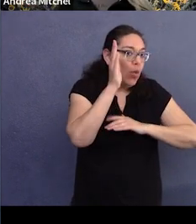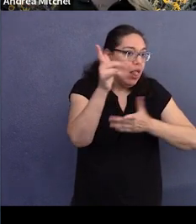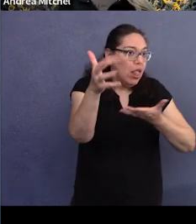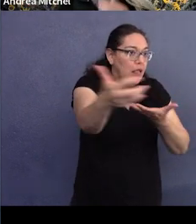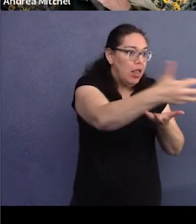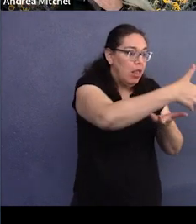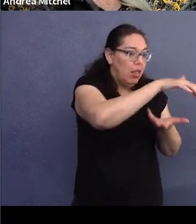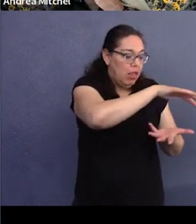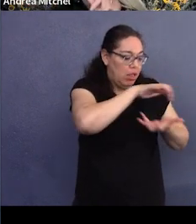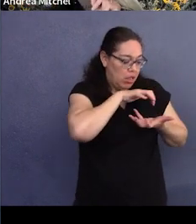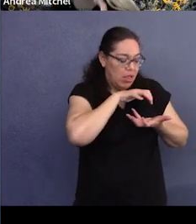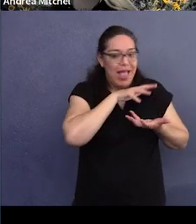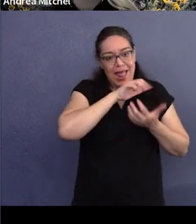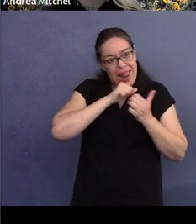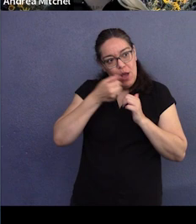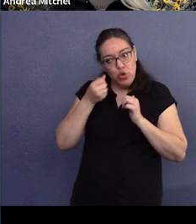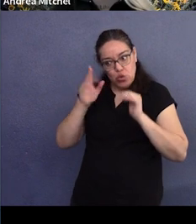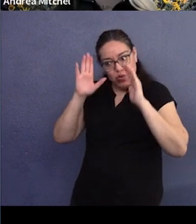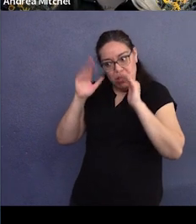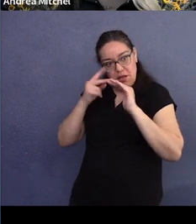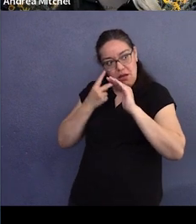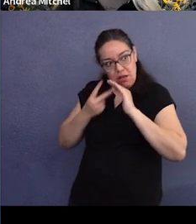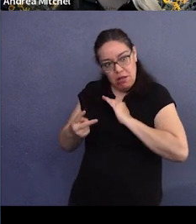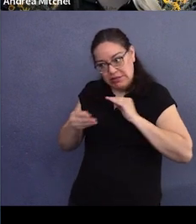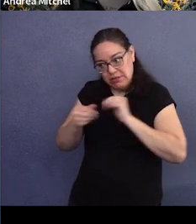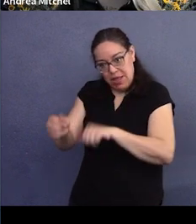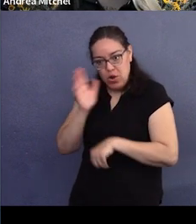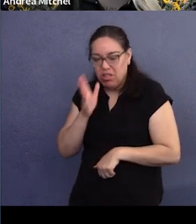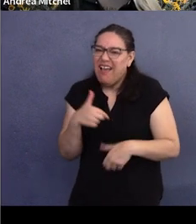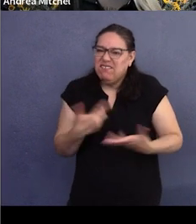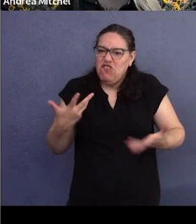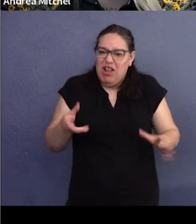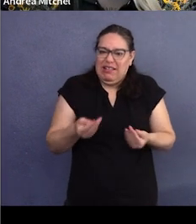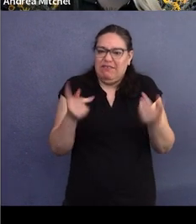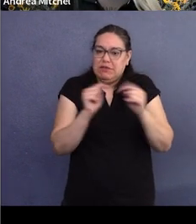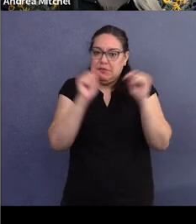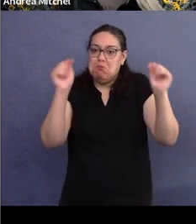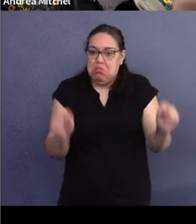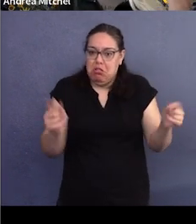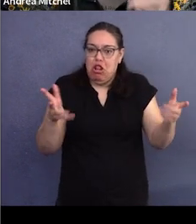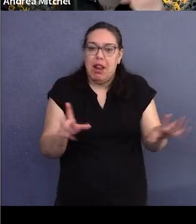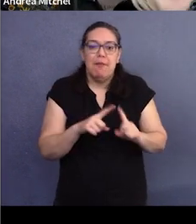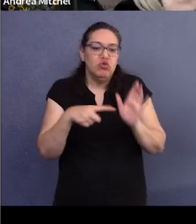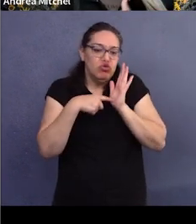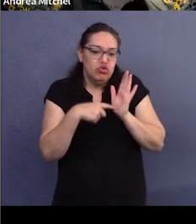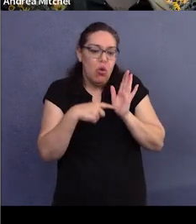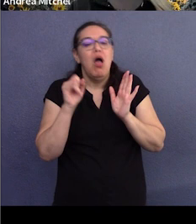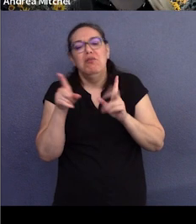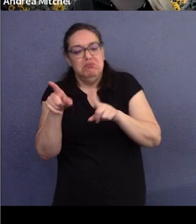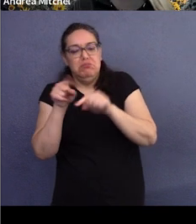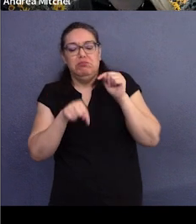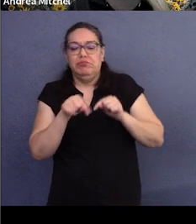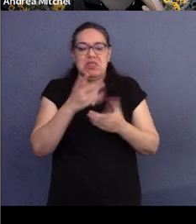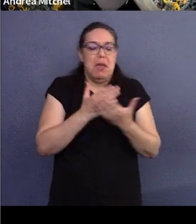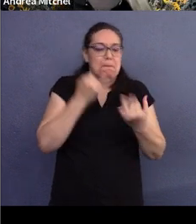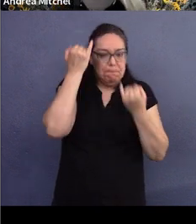spending it. I've given you a template for that, but I will show you. Okay, and let me just give you some